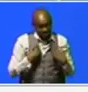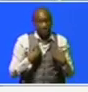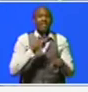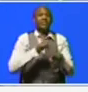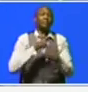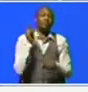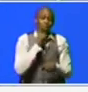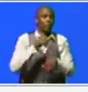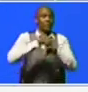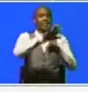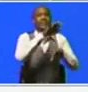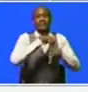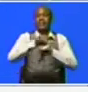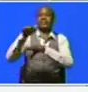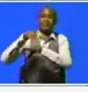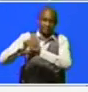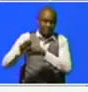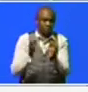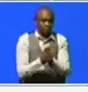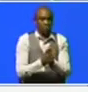we are going to dispatch to all our